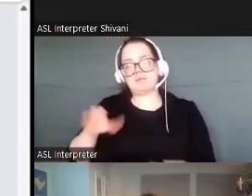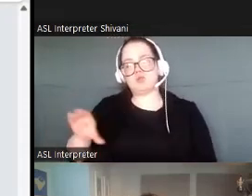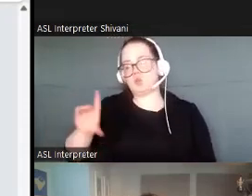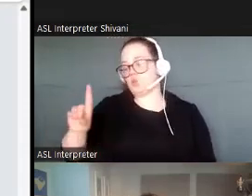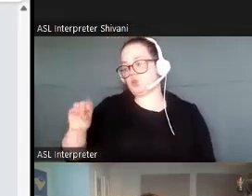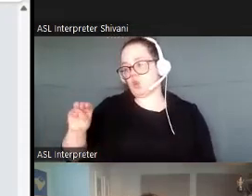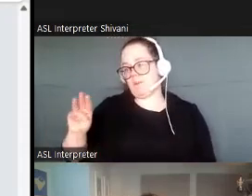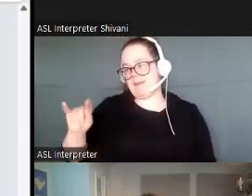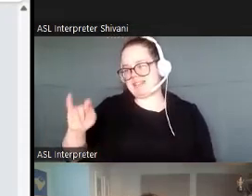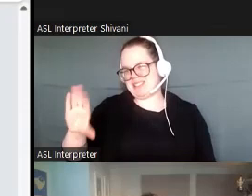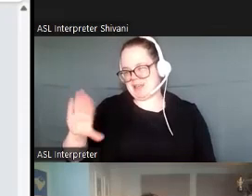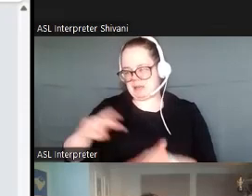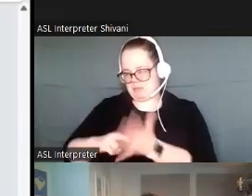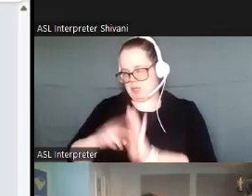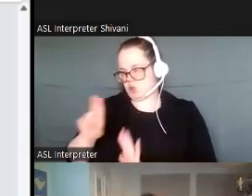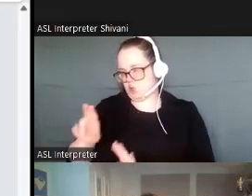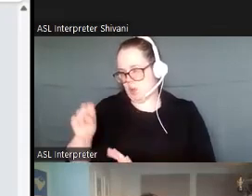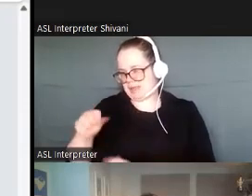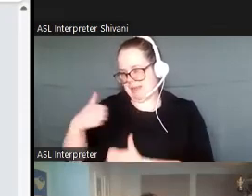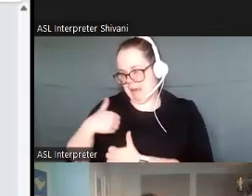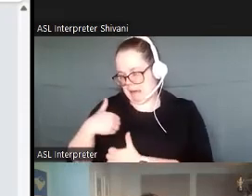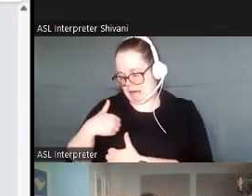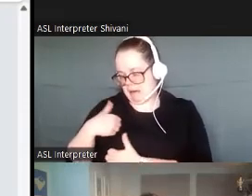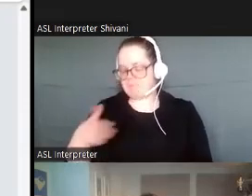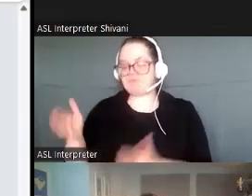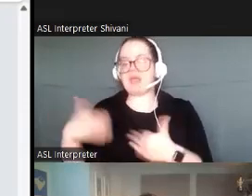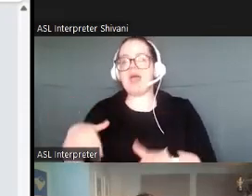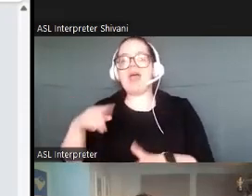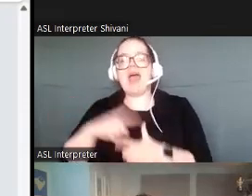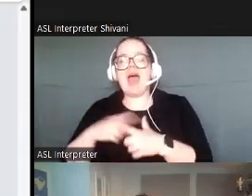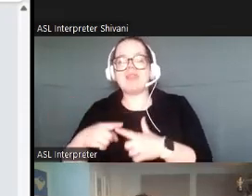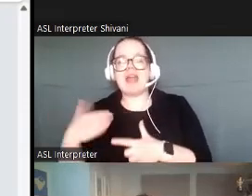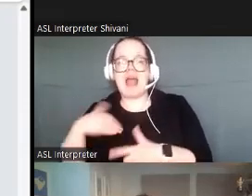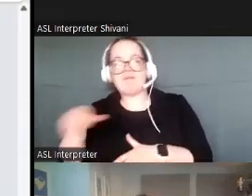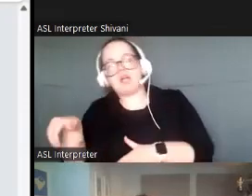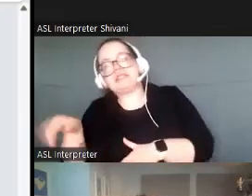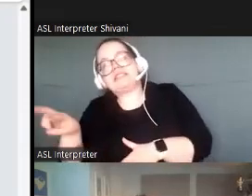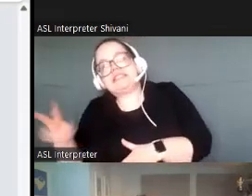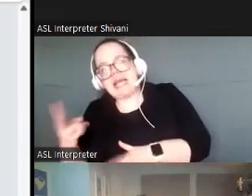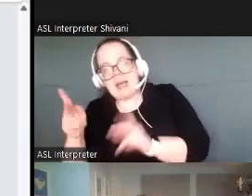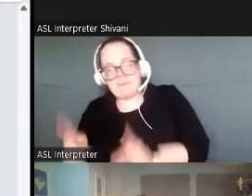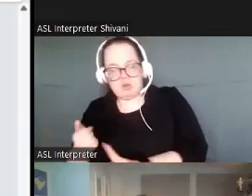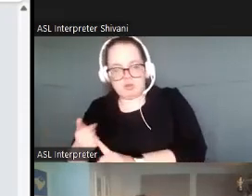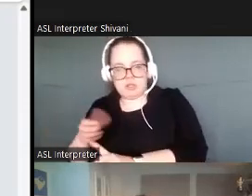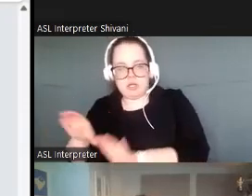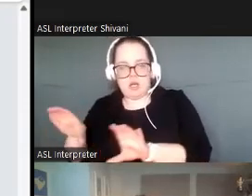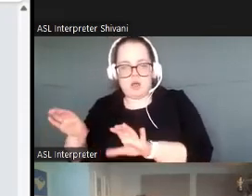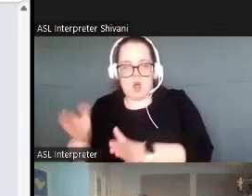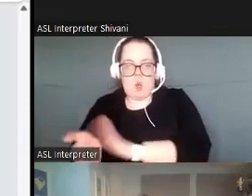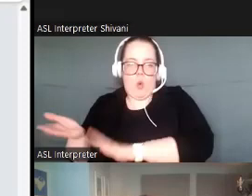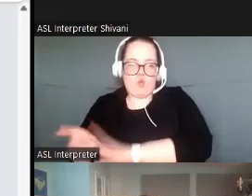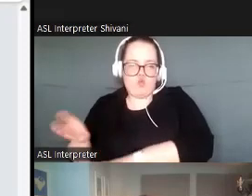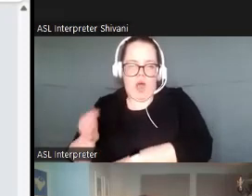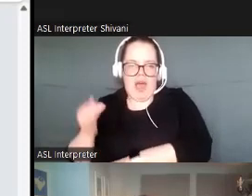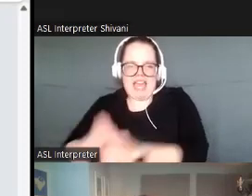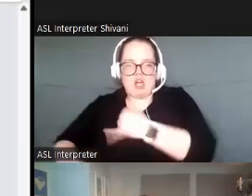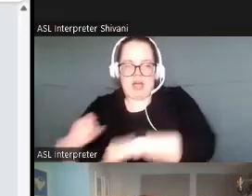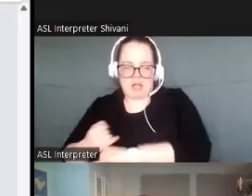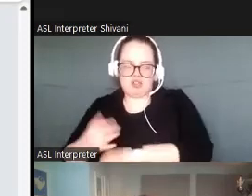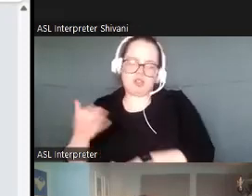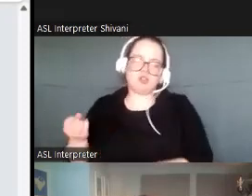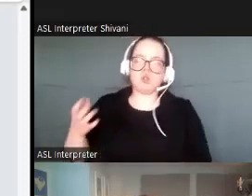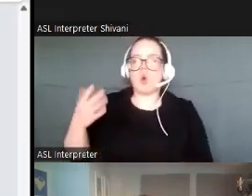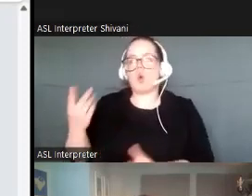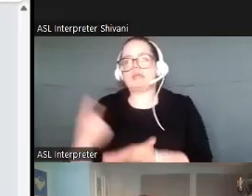Canada. And then I get someone who does international. And sometimes the international people will do Mexico and South America,